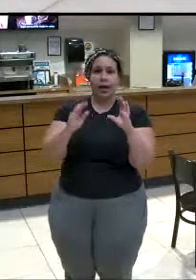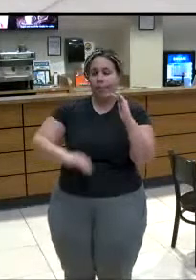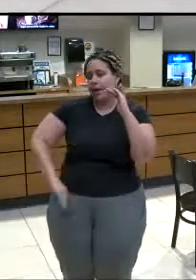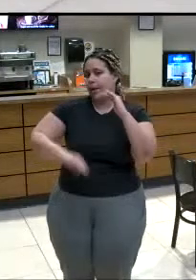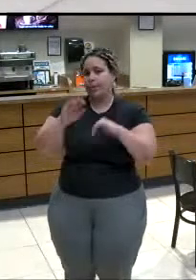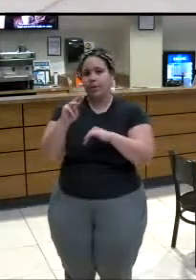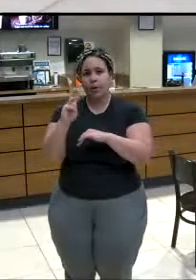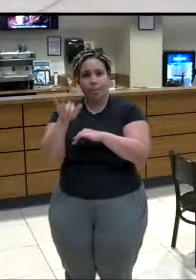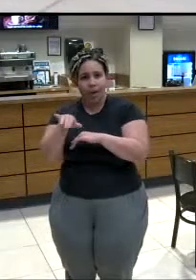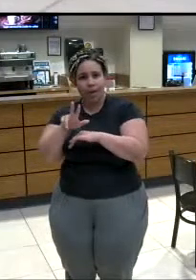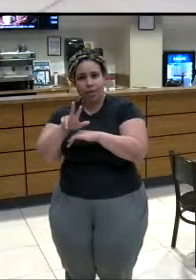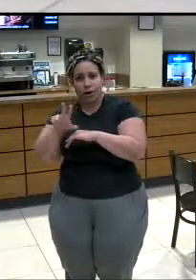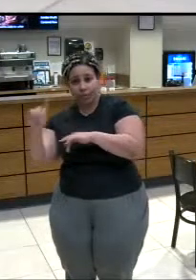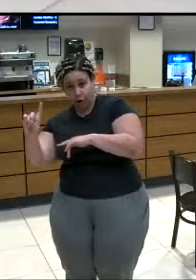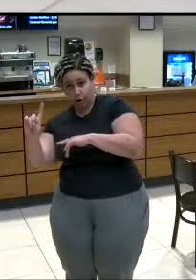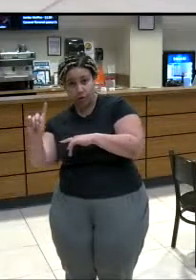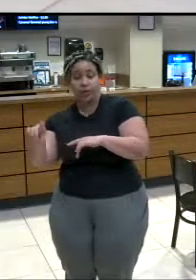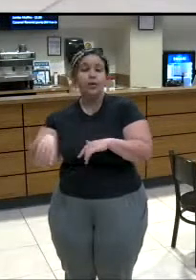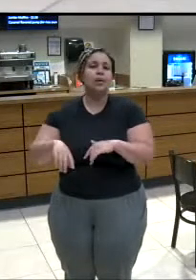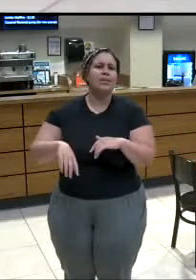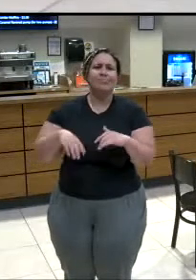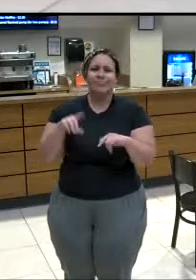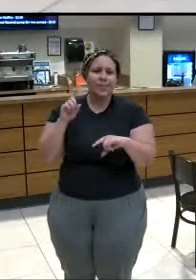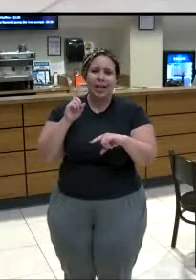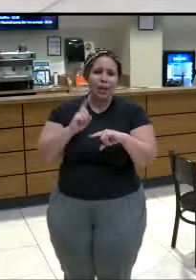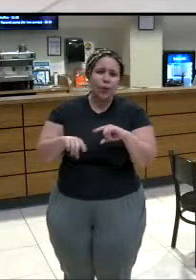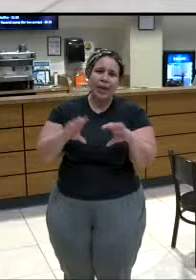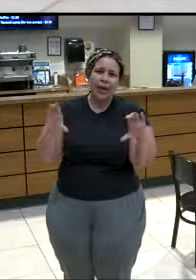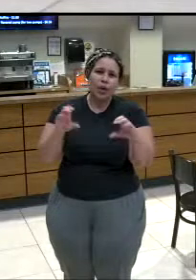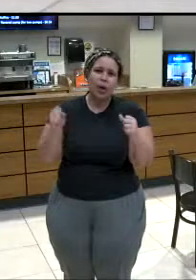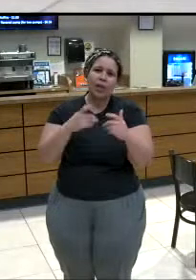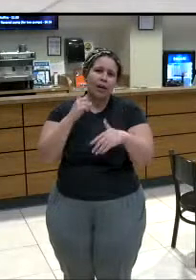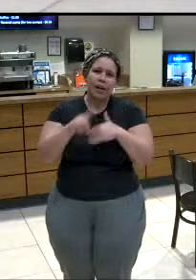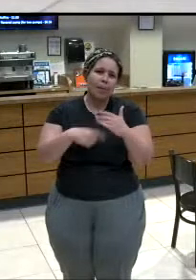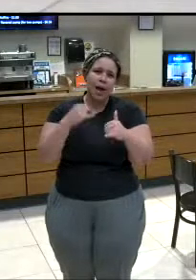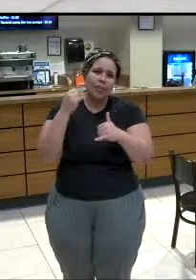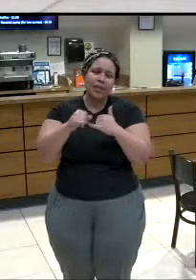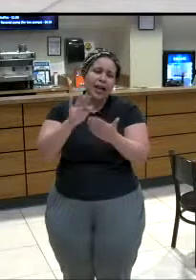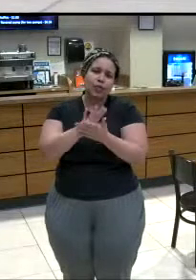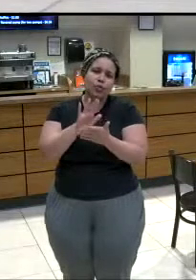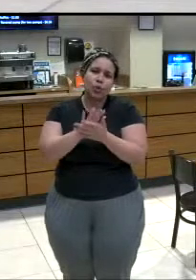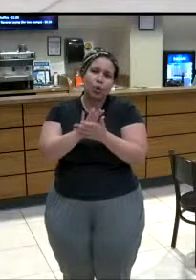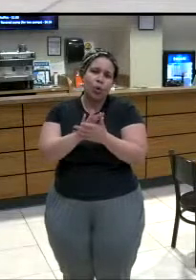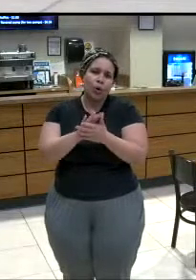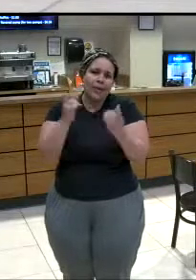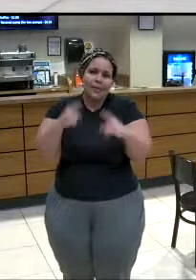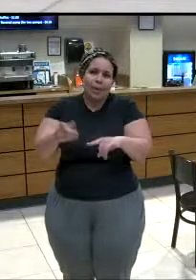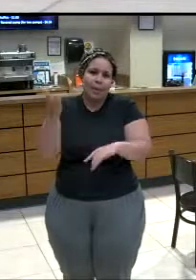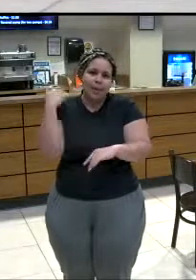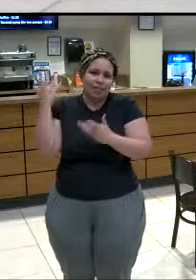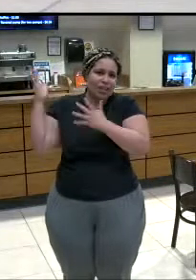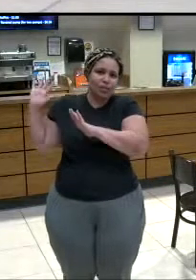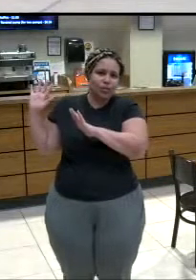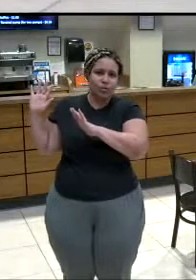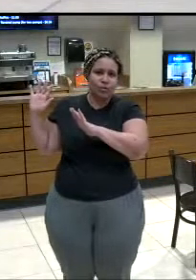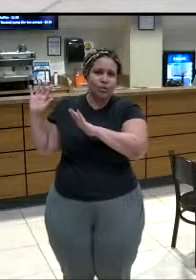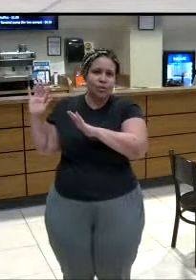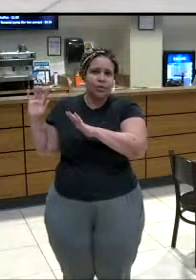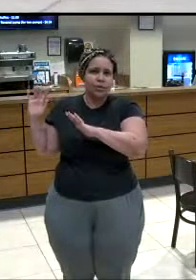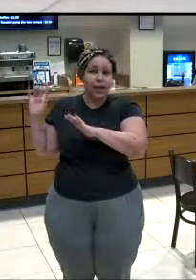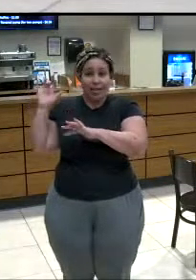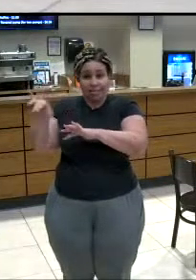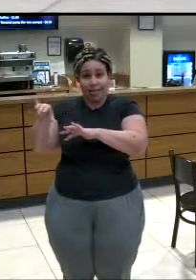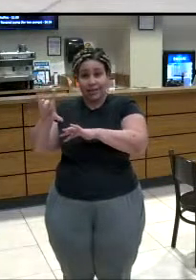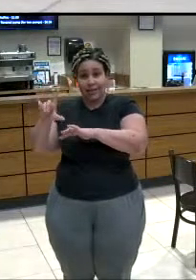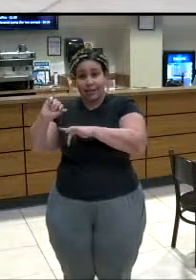you can do about getting that last one certified by then. It's over. It's in the past. It's the lag measure. The lead measure